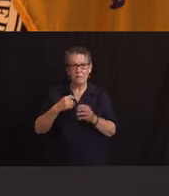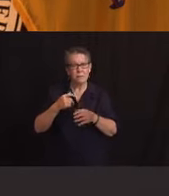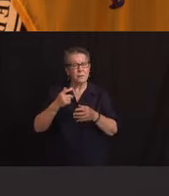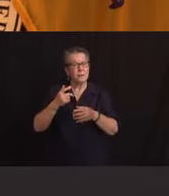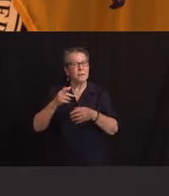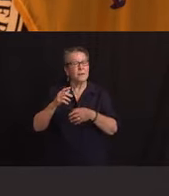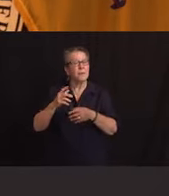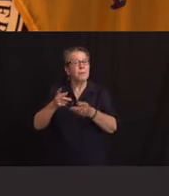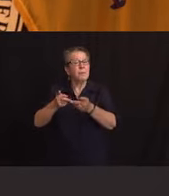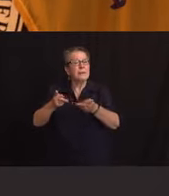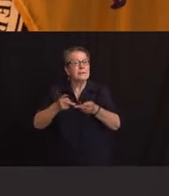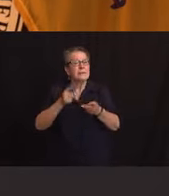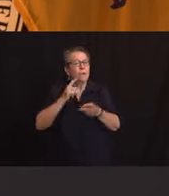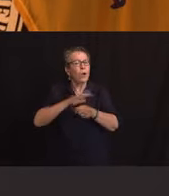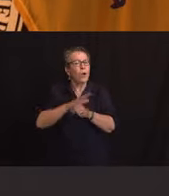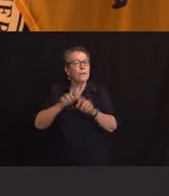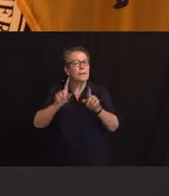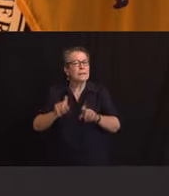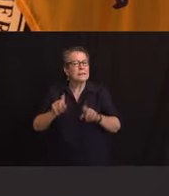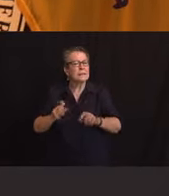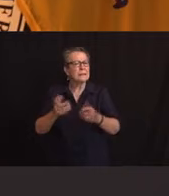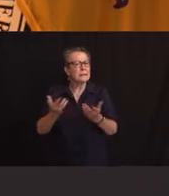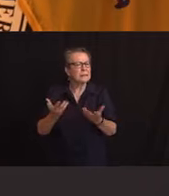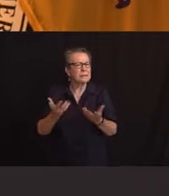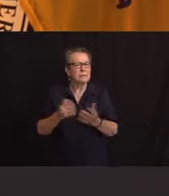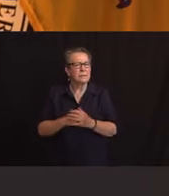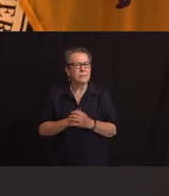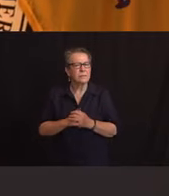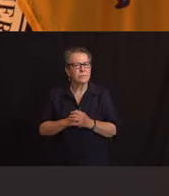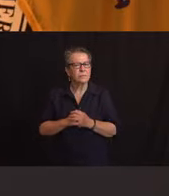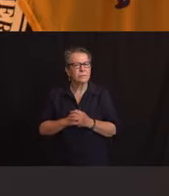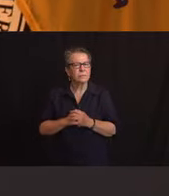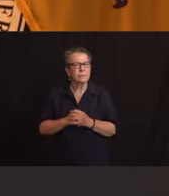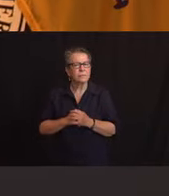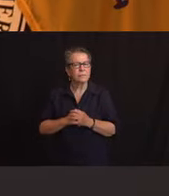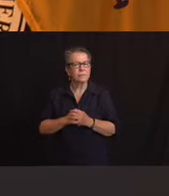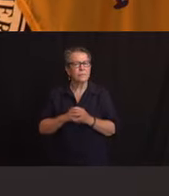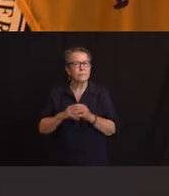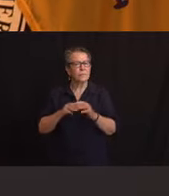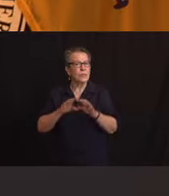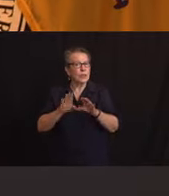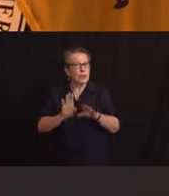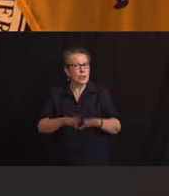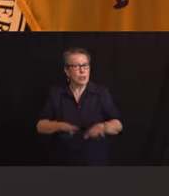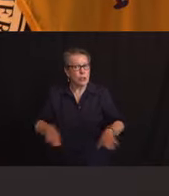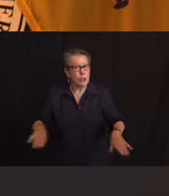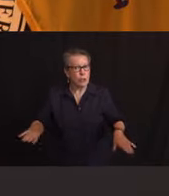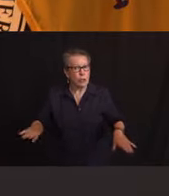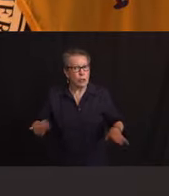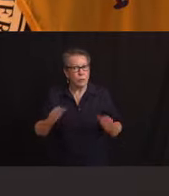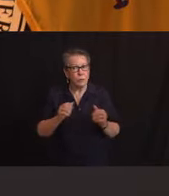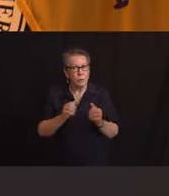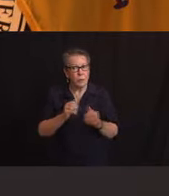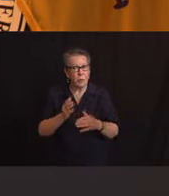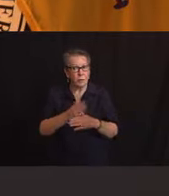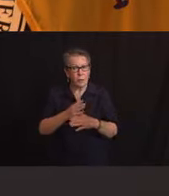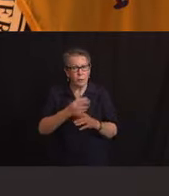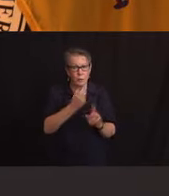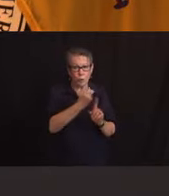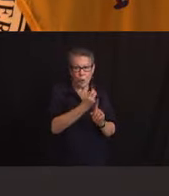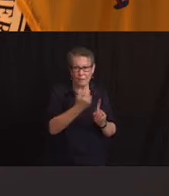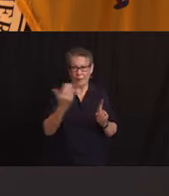assume. How significant do you think it is for New Jersey that kids between the ages of 12 and 15 are getting the green light to get